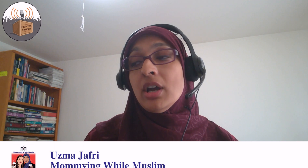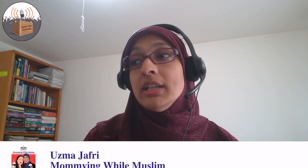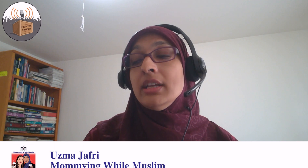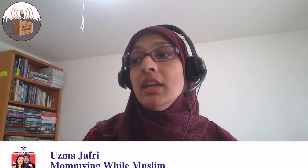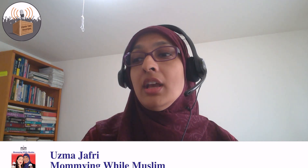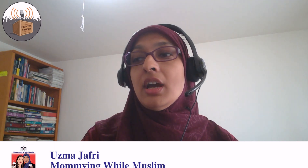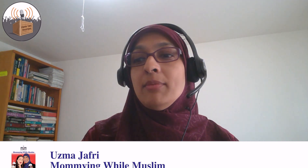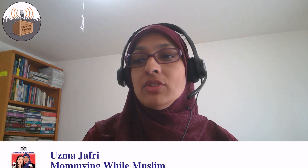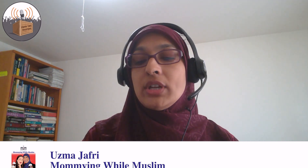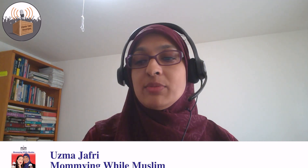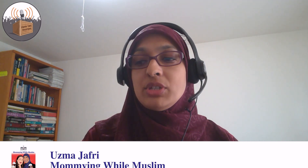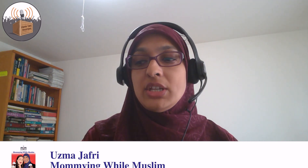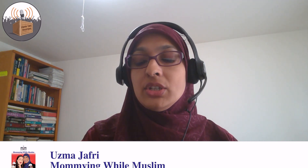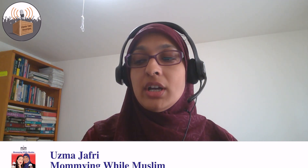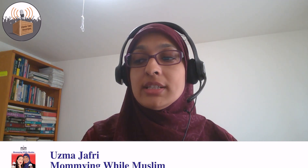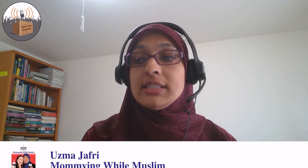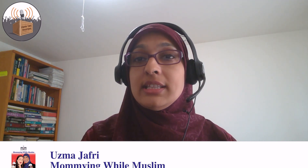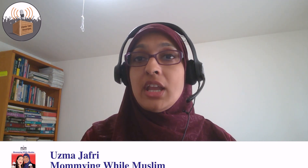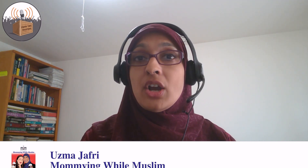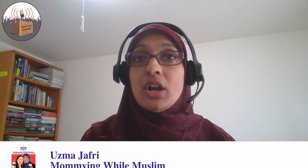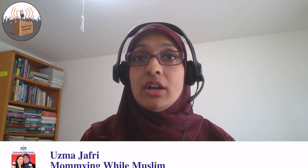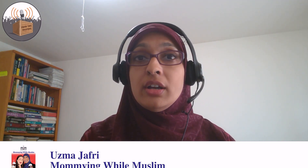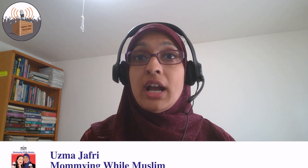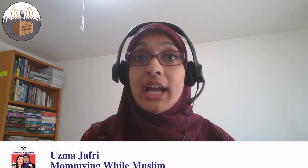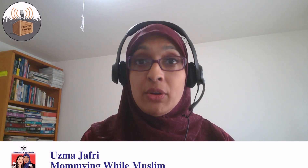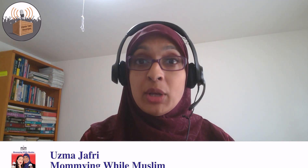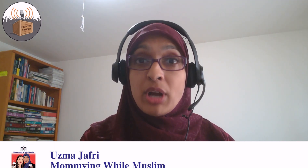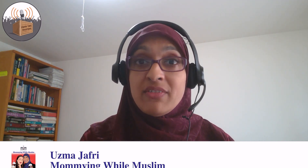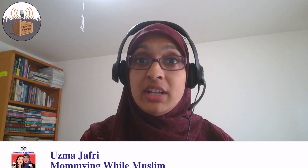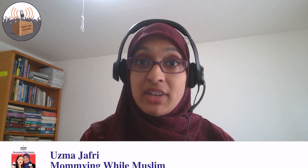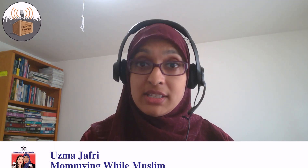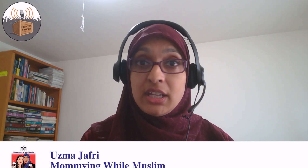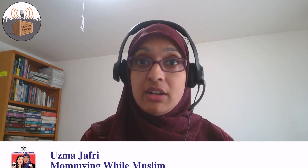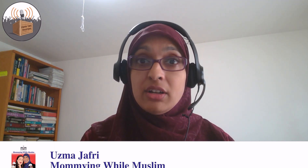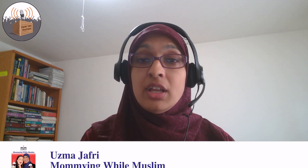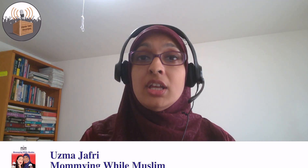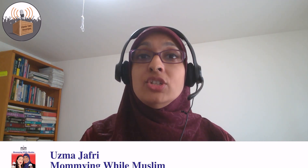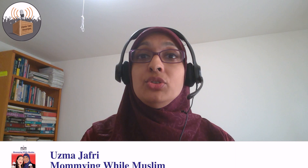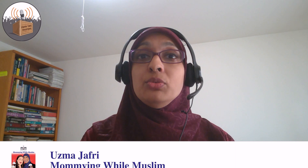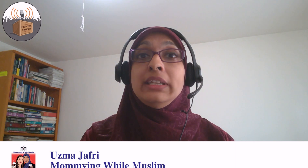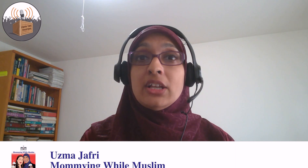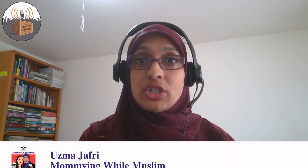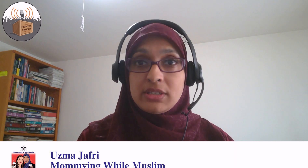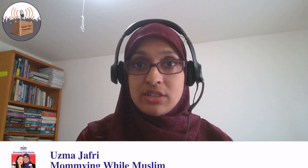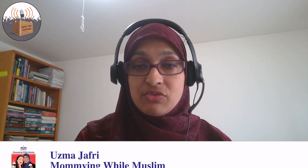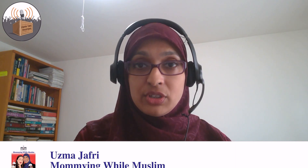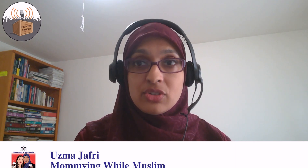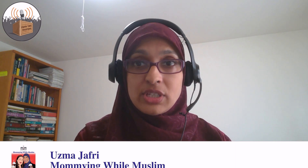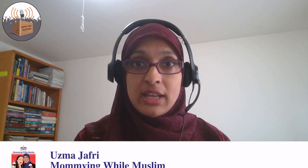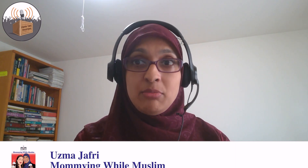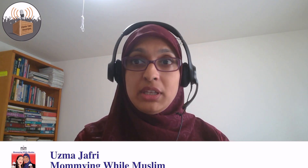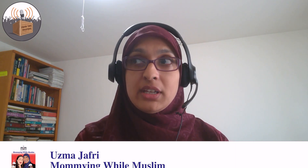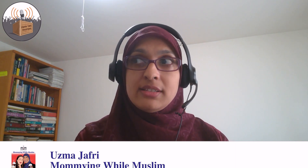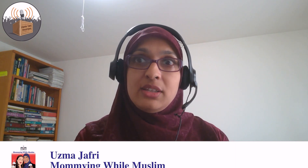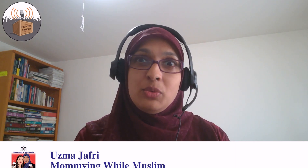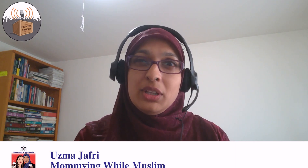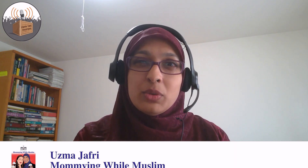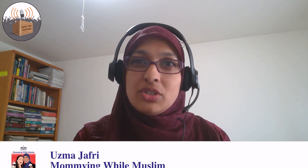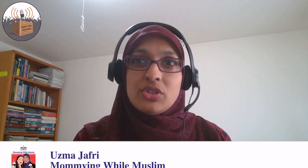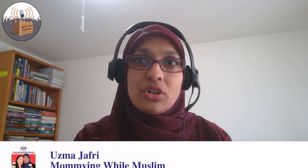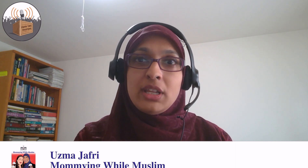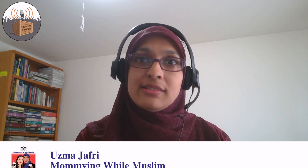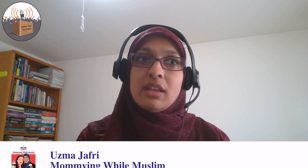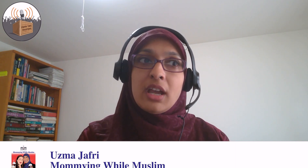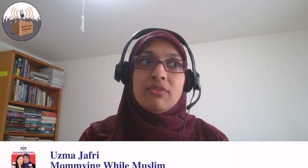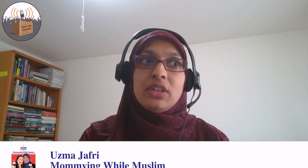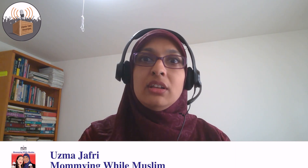above and beyond the transportation costs, they are hiring a private investigator to get justice for their son, because he really